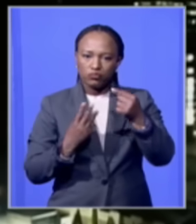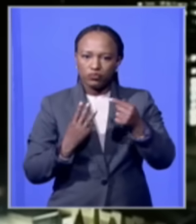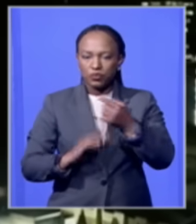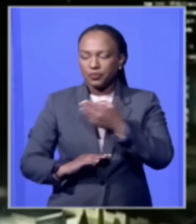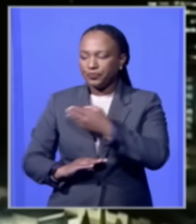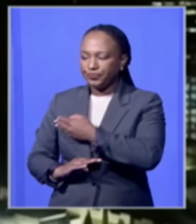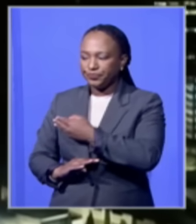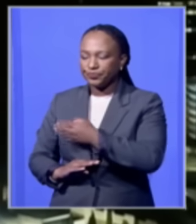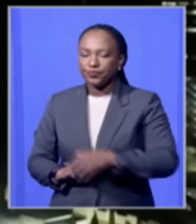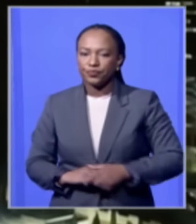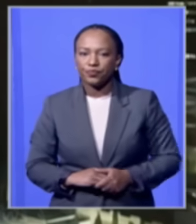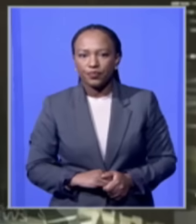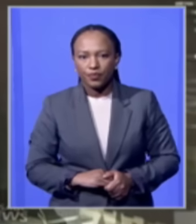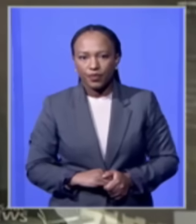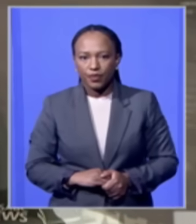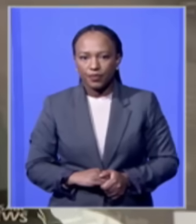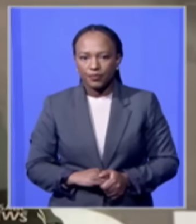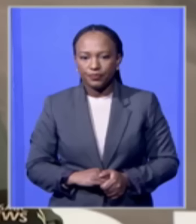tše.